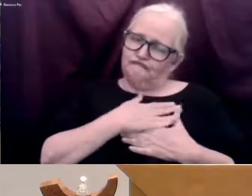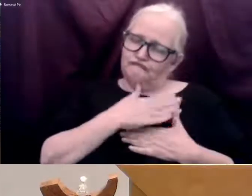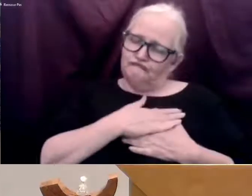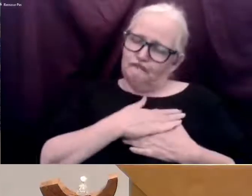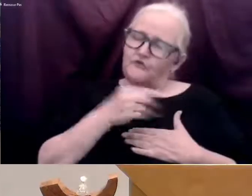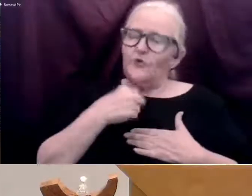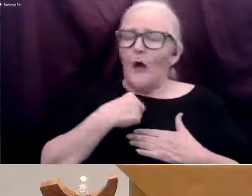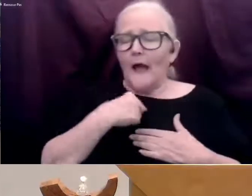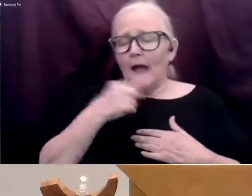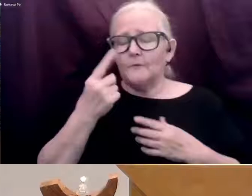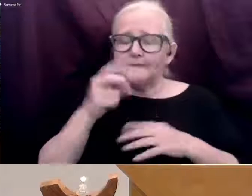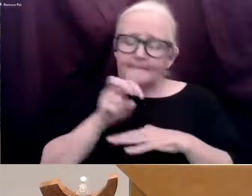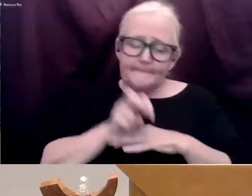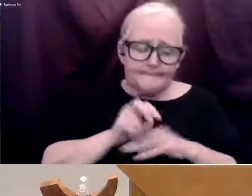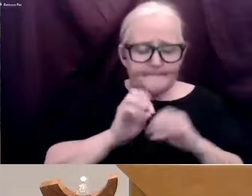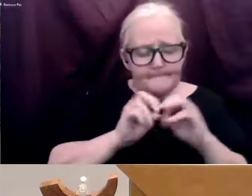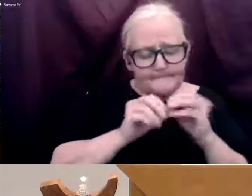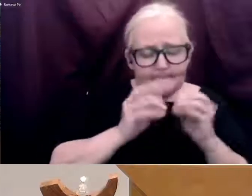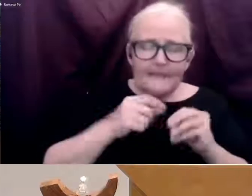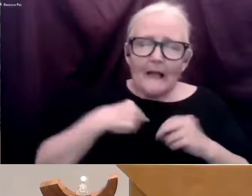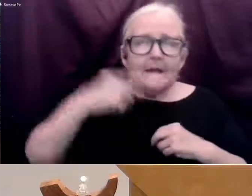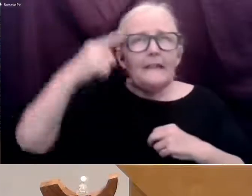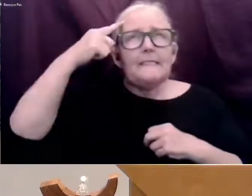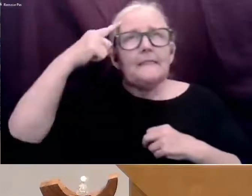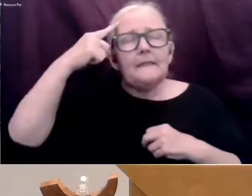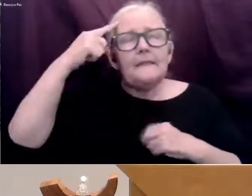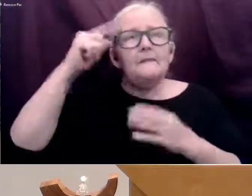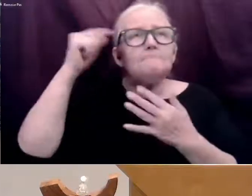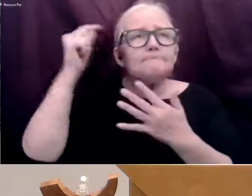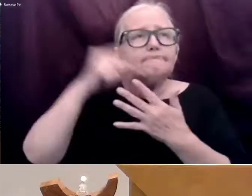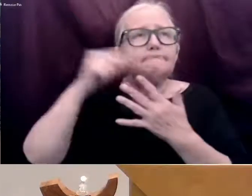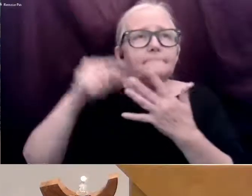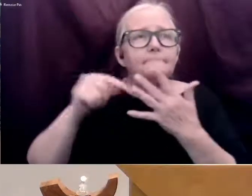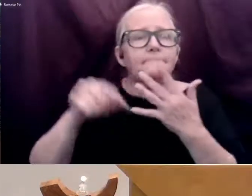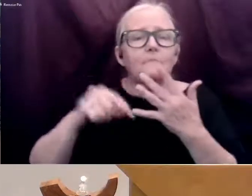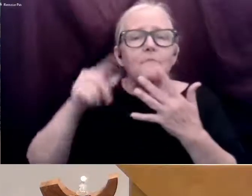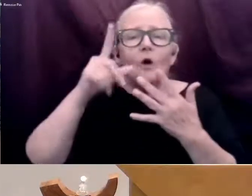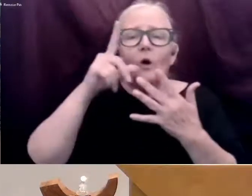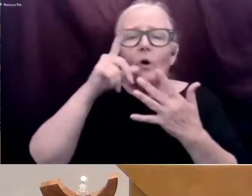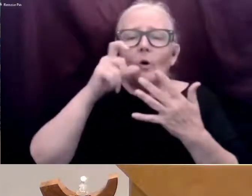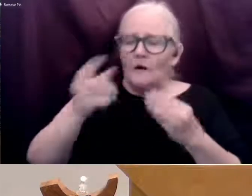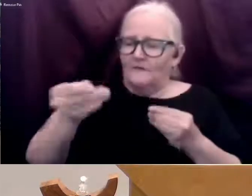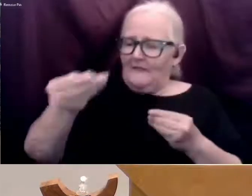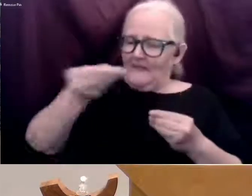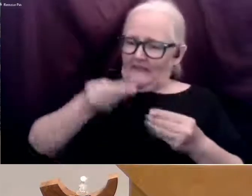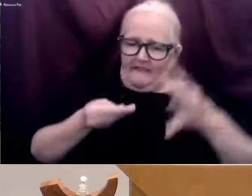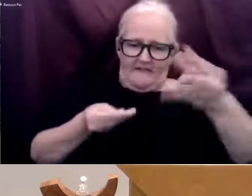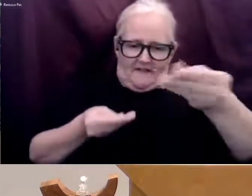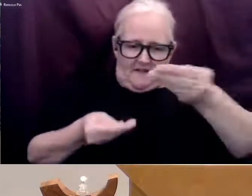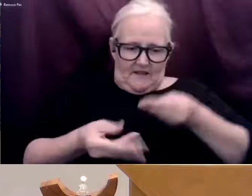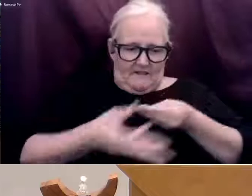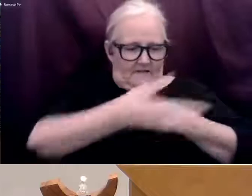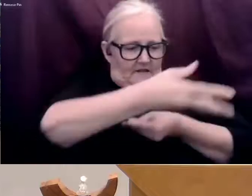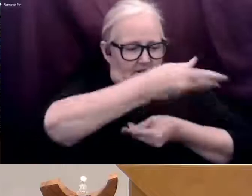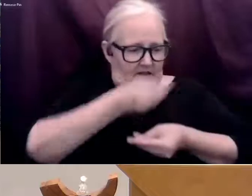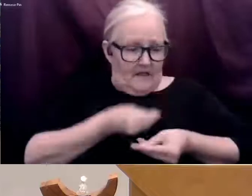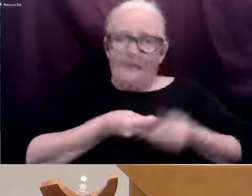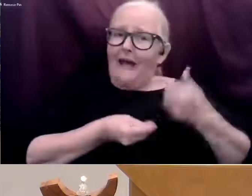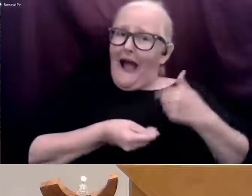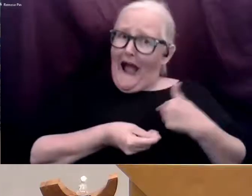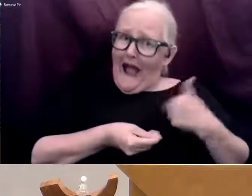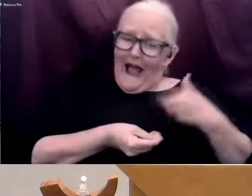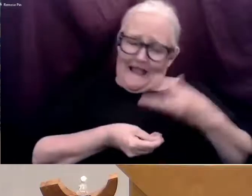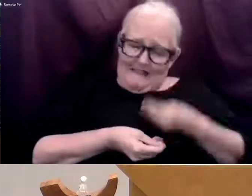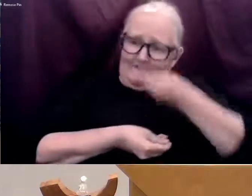the people who have left pieces of themselves with me and all the people who I've given bits of my heart to. So that's